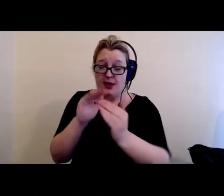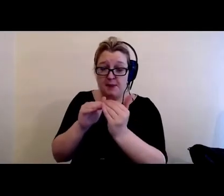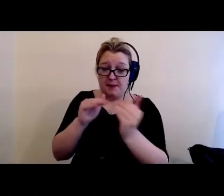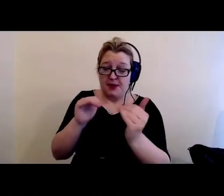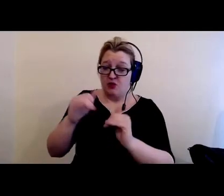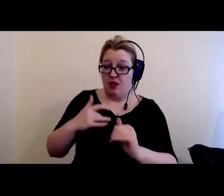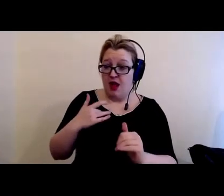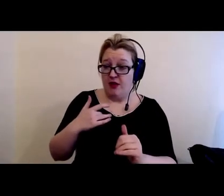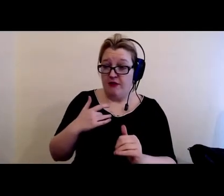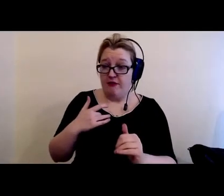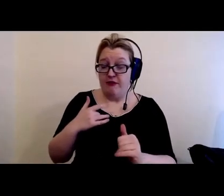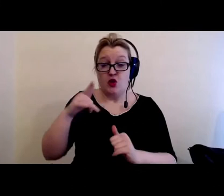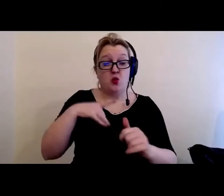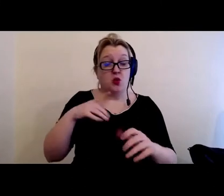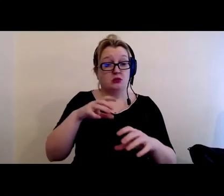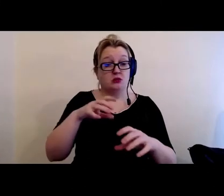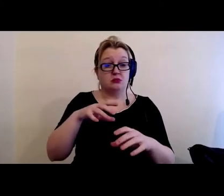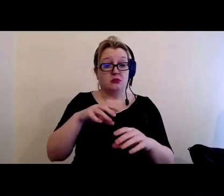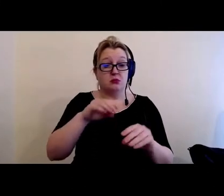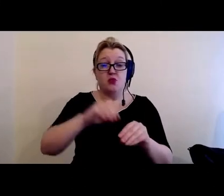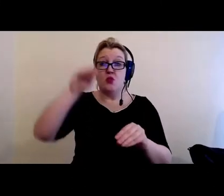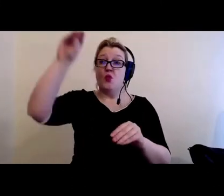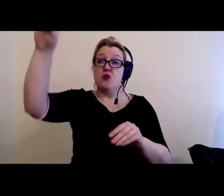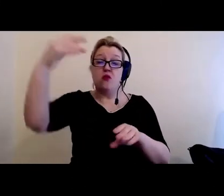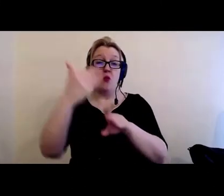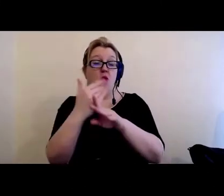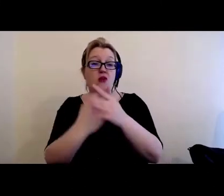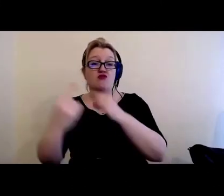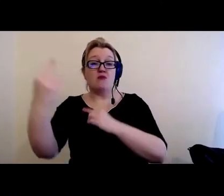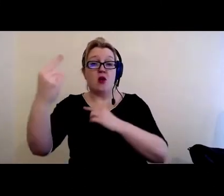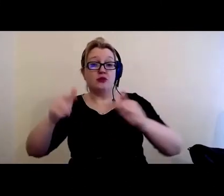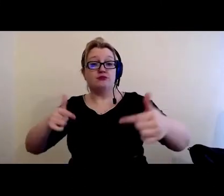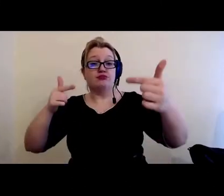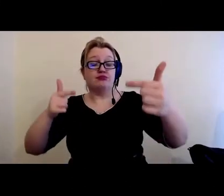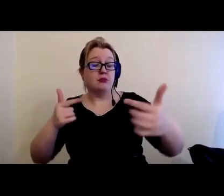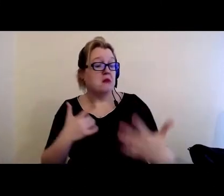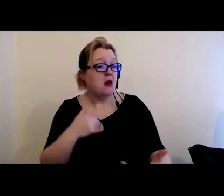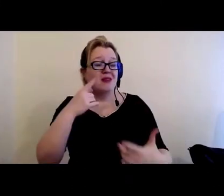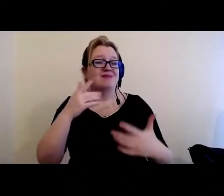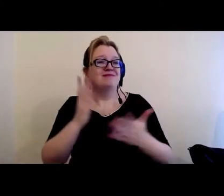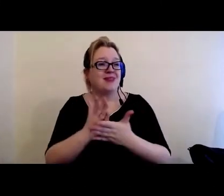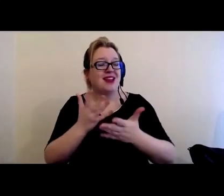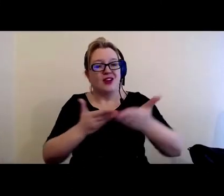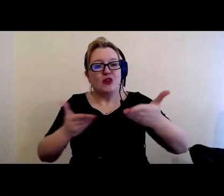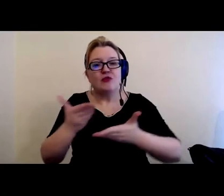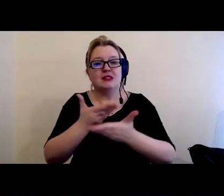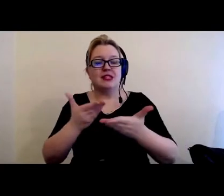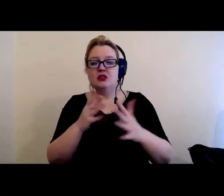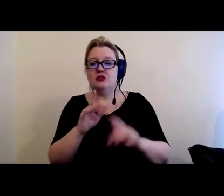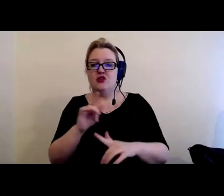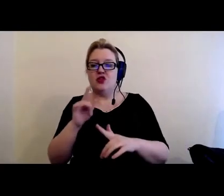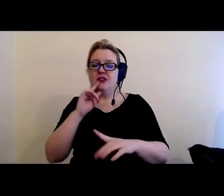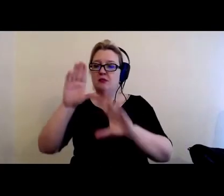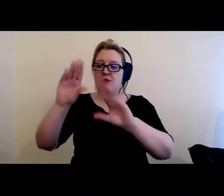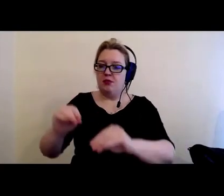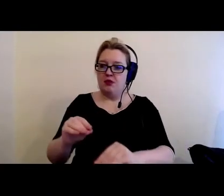you want to live in another part of the country and do some of the work remotely, let's have a conversation about it, rather than the conversation saying, this is how the